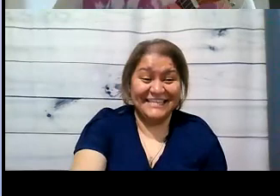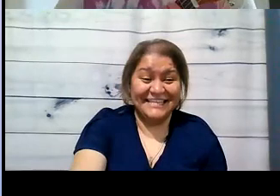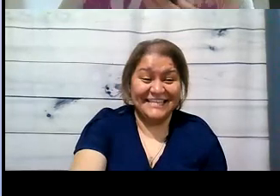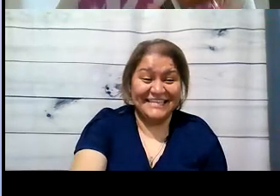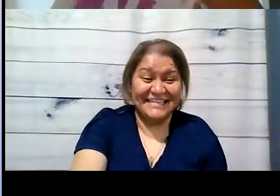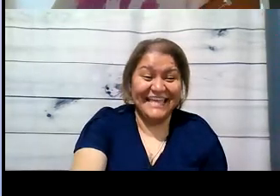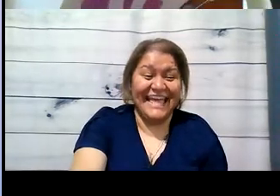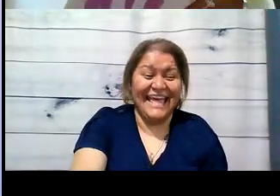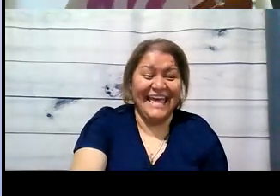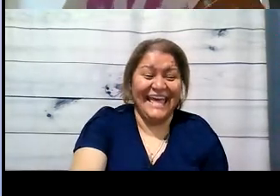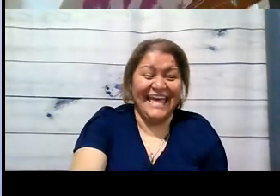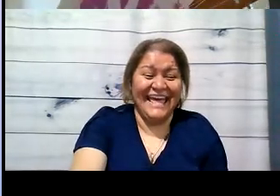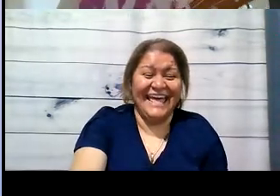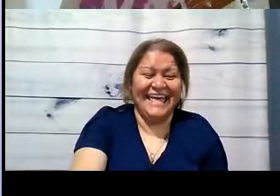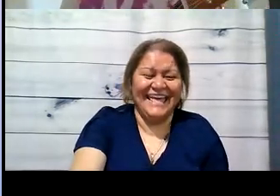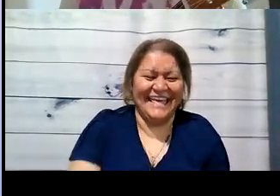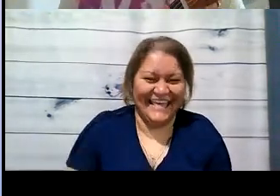Wee.